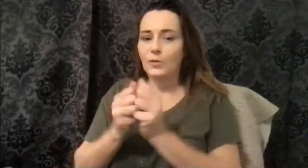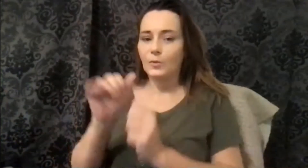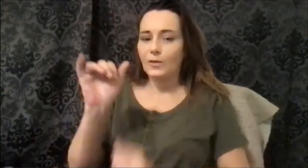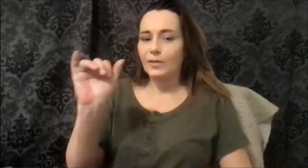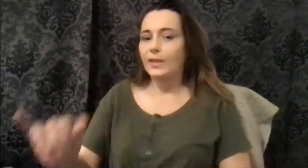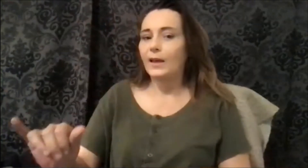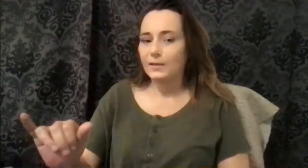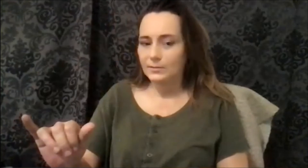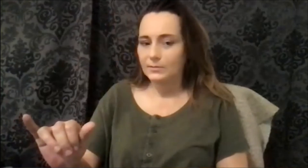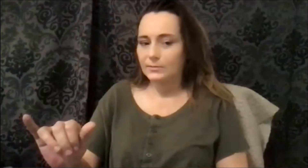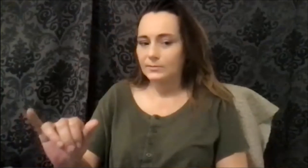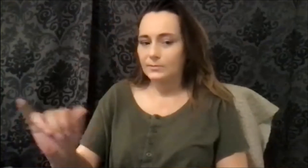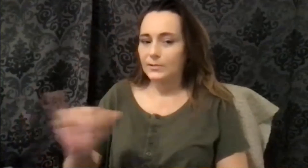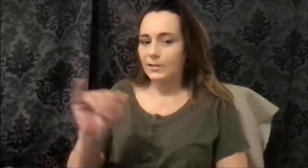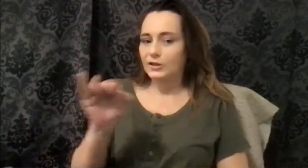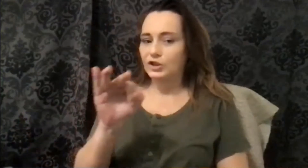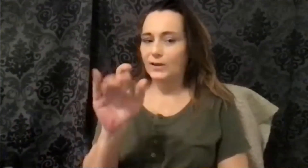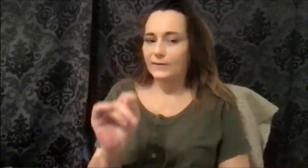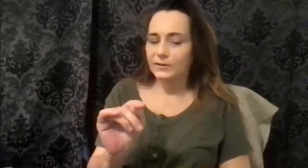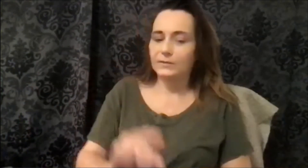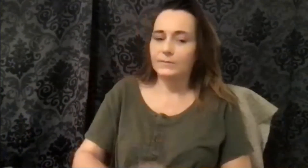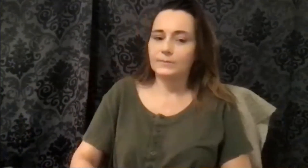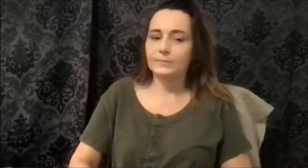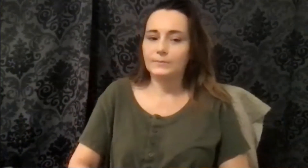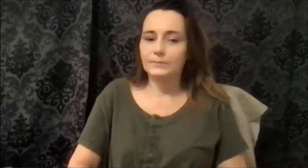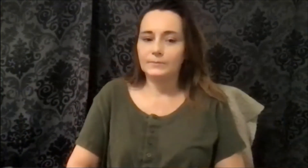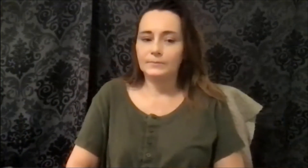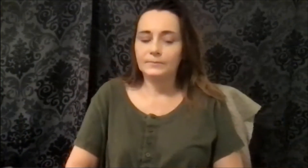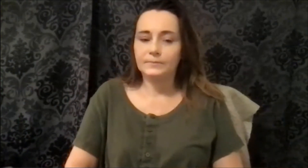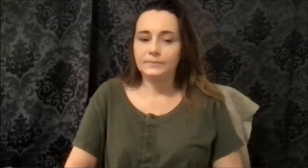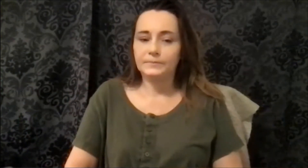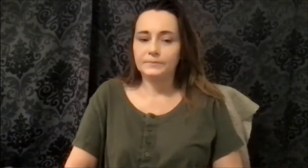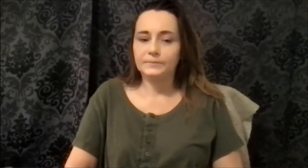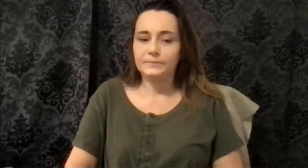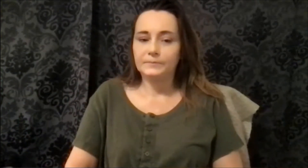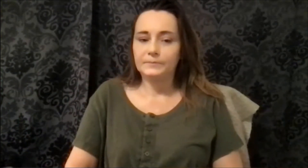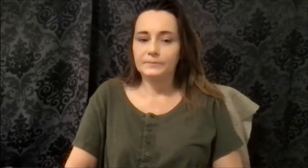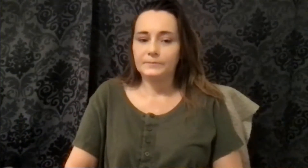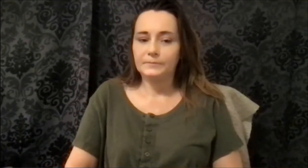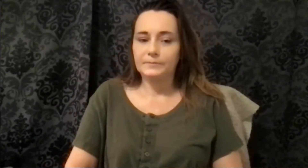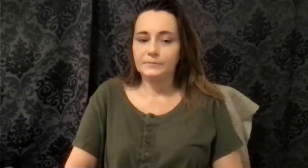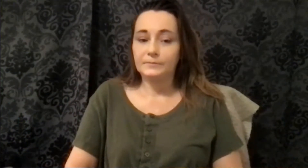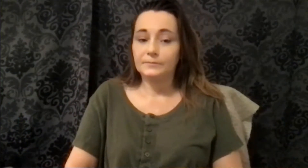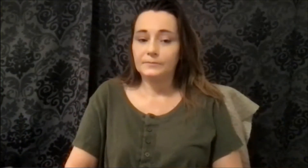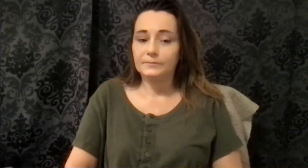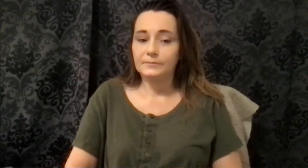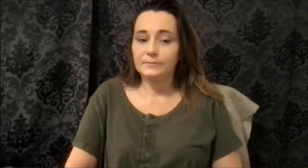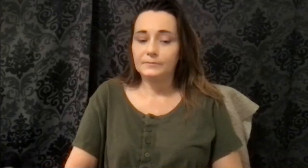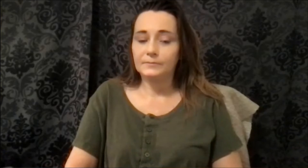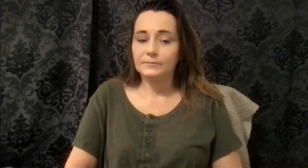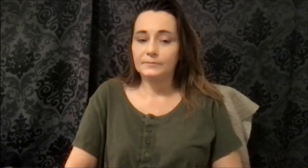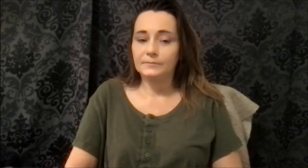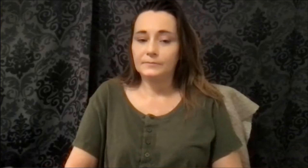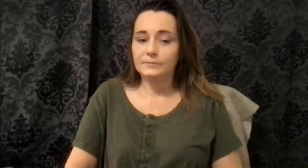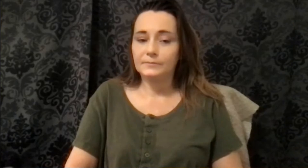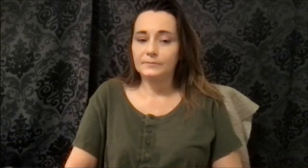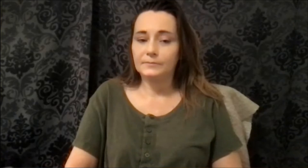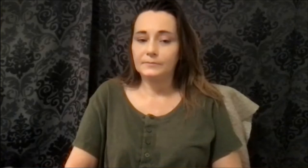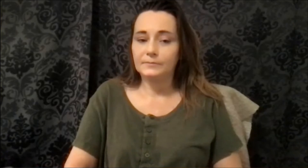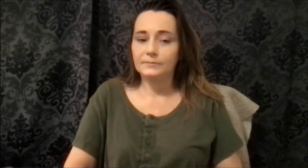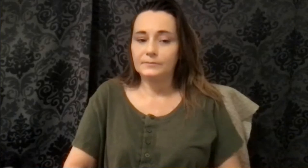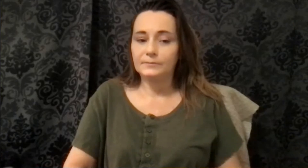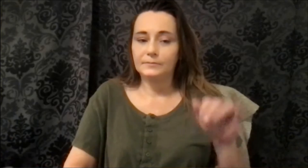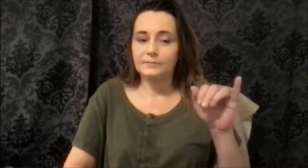for today? because okay, well, first of all, okay, so what I'm saying is, okay, for